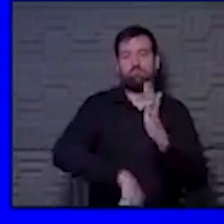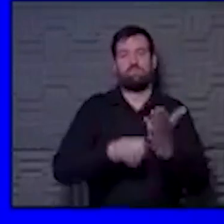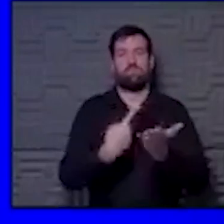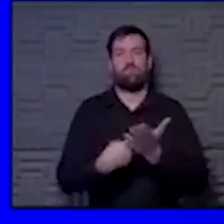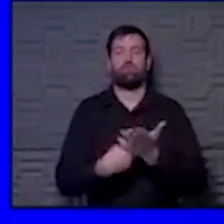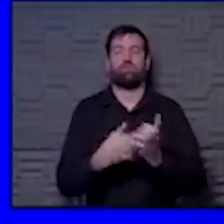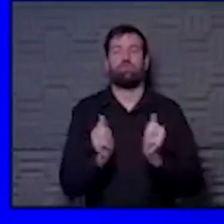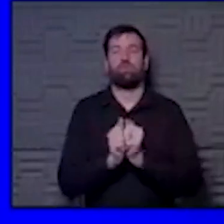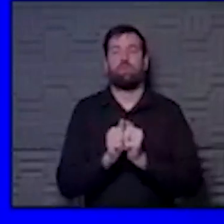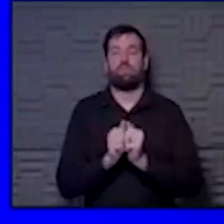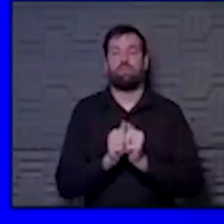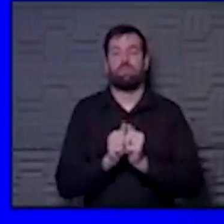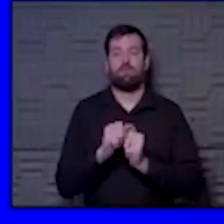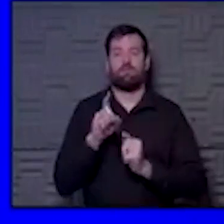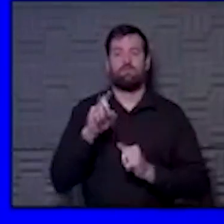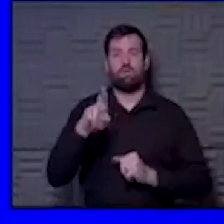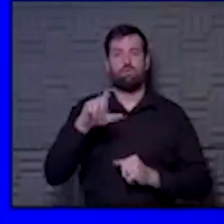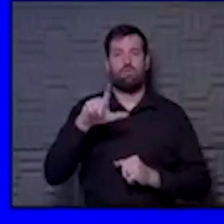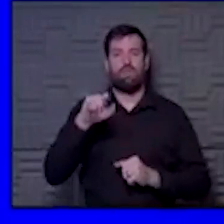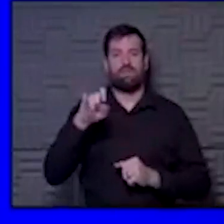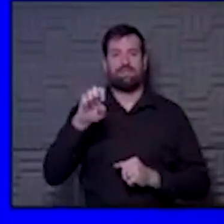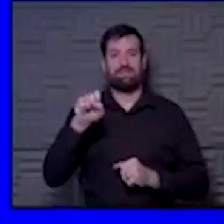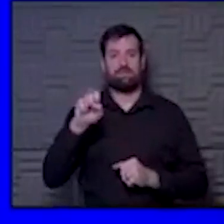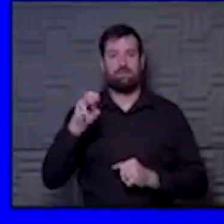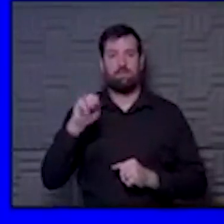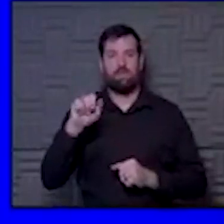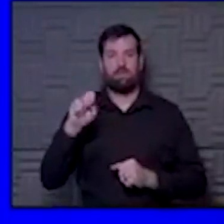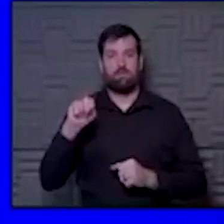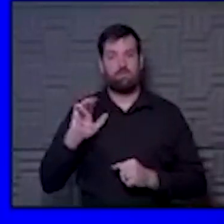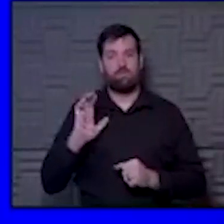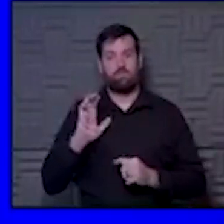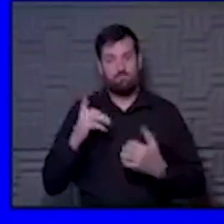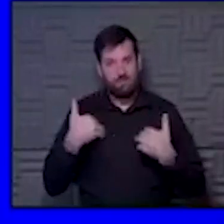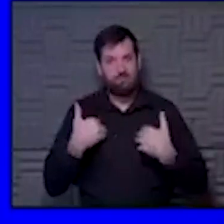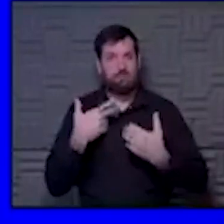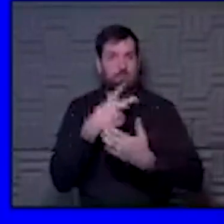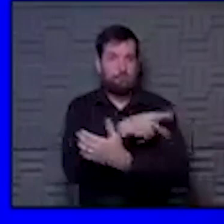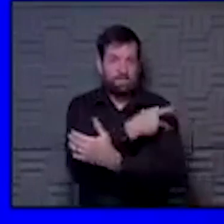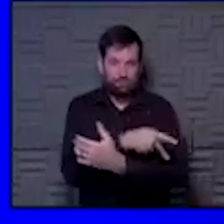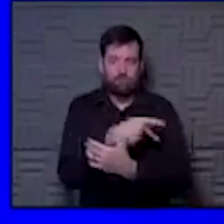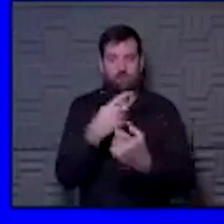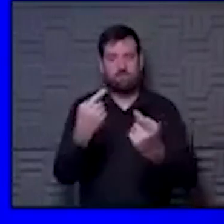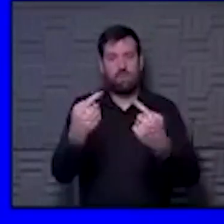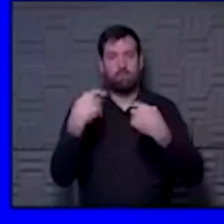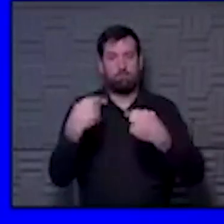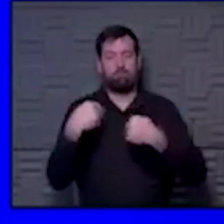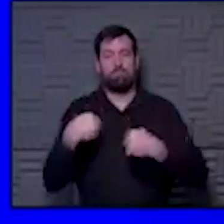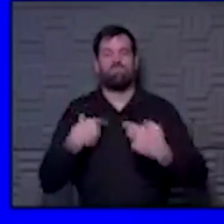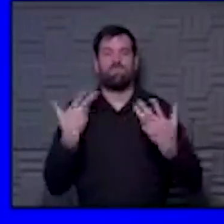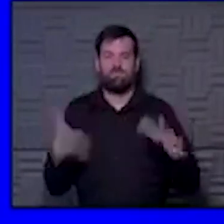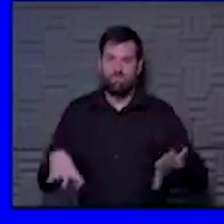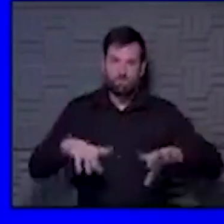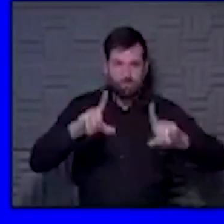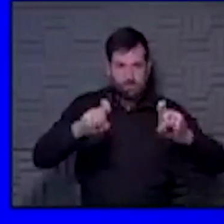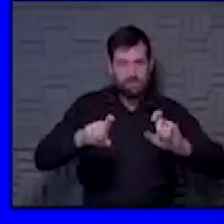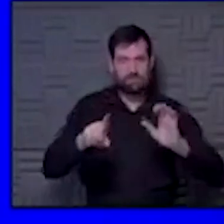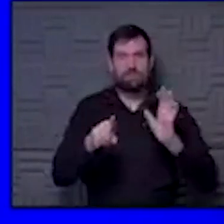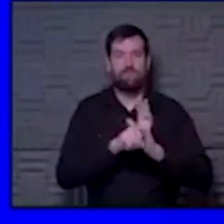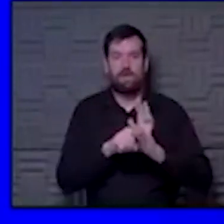with Dr. Leisman in our lab, because we have patients who come here and have had tests and are